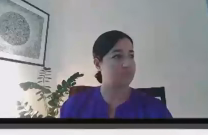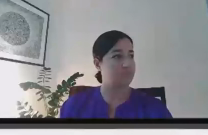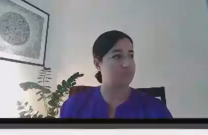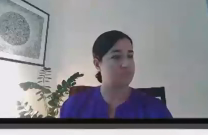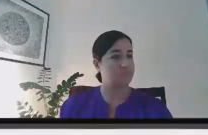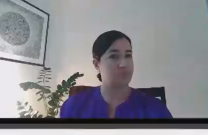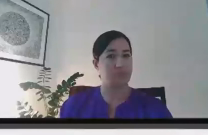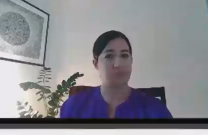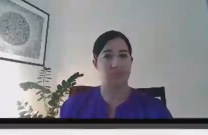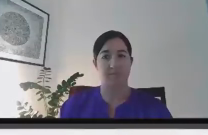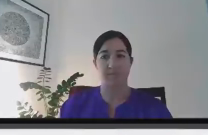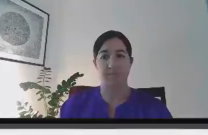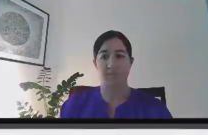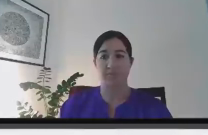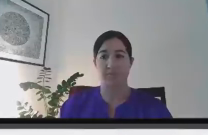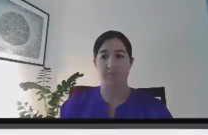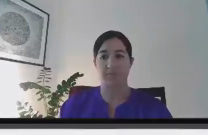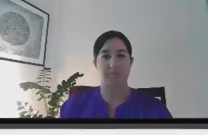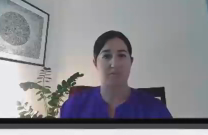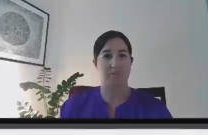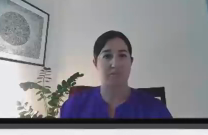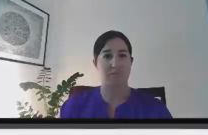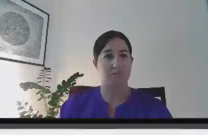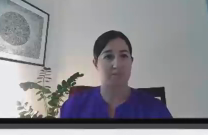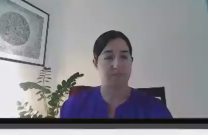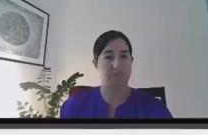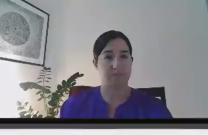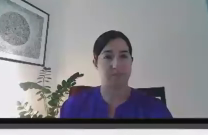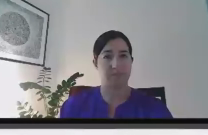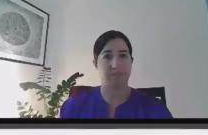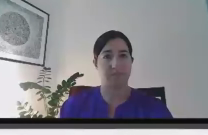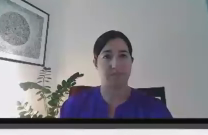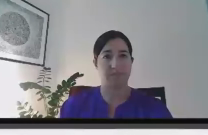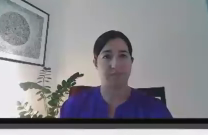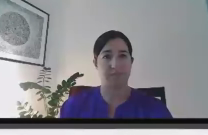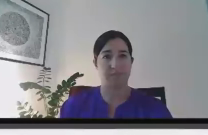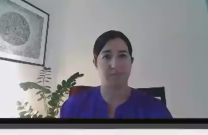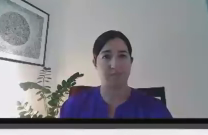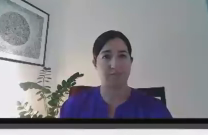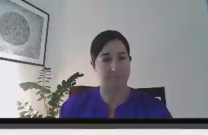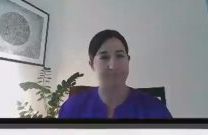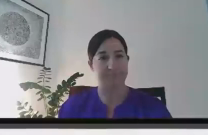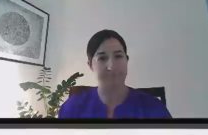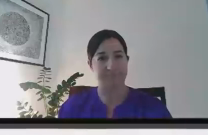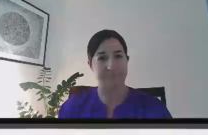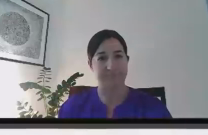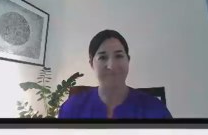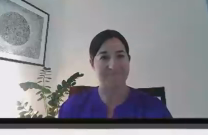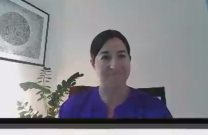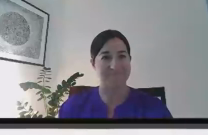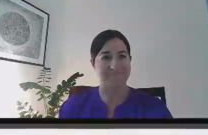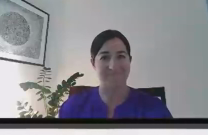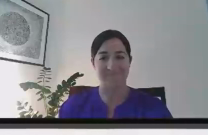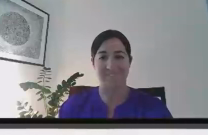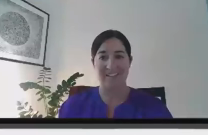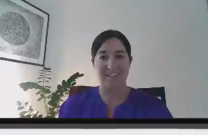good way to stay connected with the project. So with that, Sophia, I'll be quiet and hand this